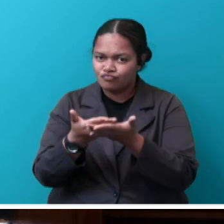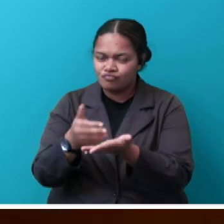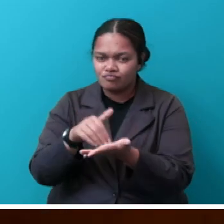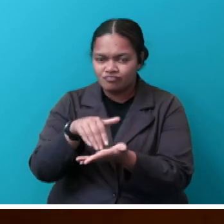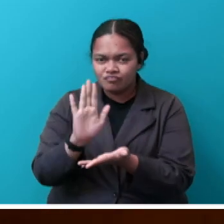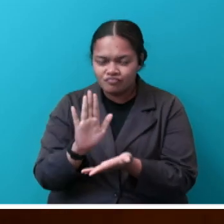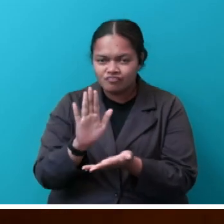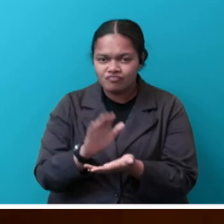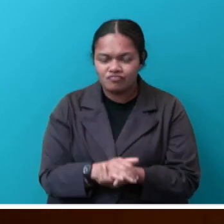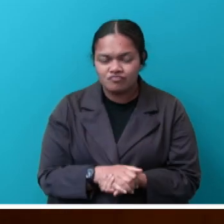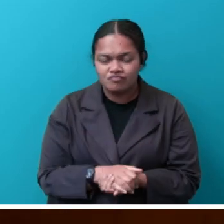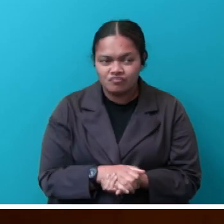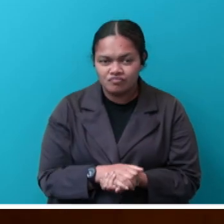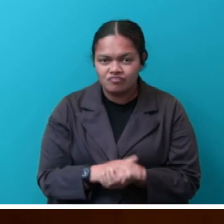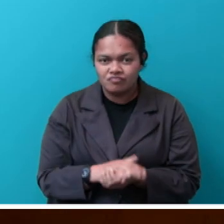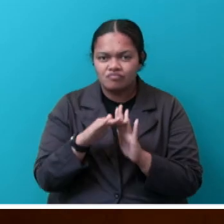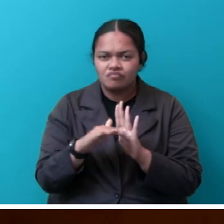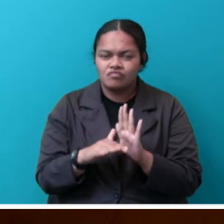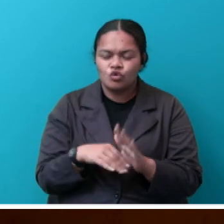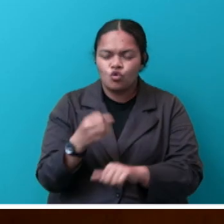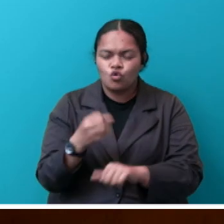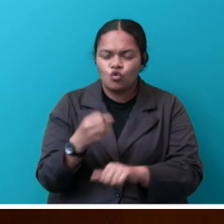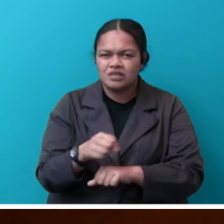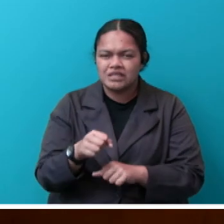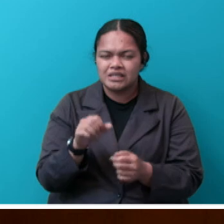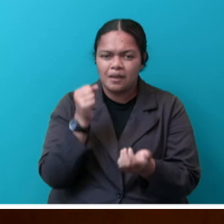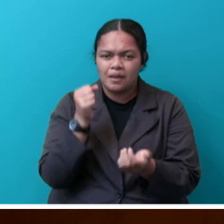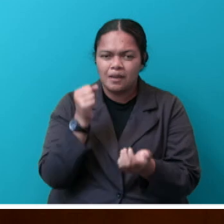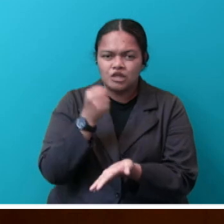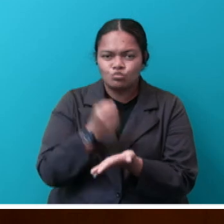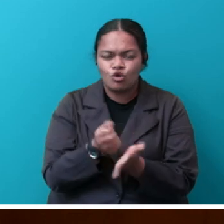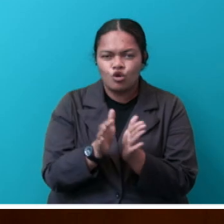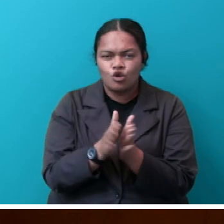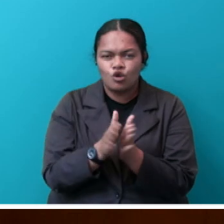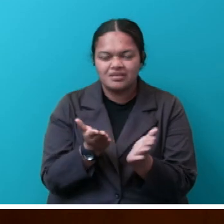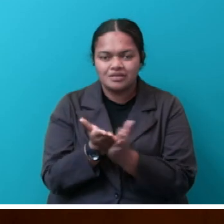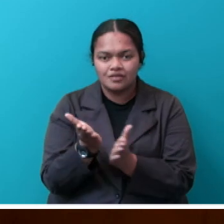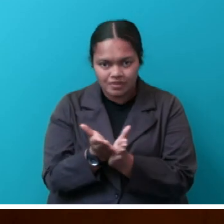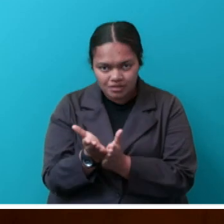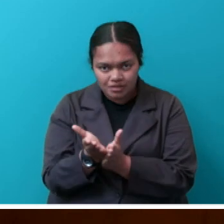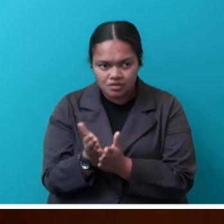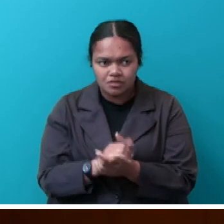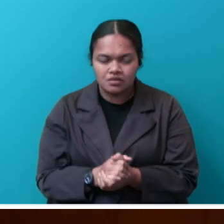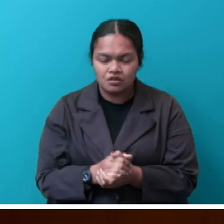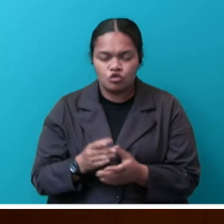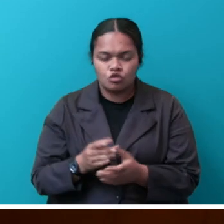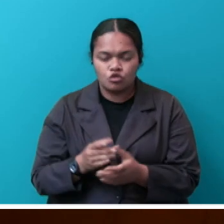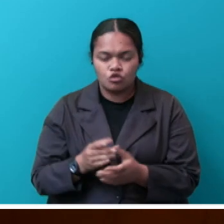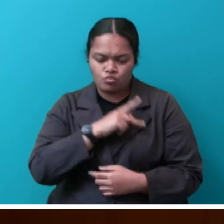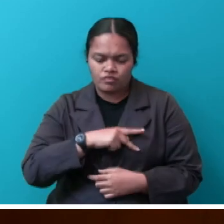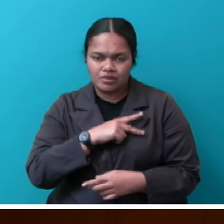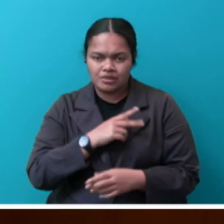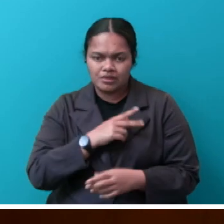outsourcing overseas passport services to enhance efficiency through a professional service provider.